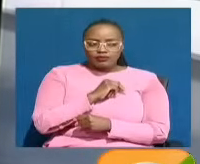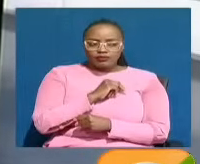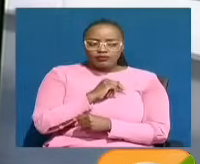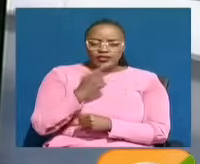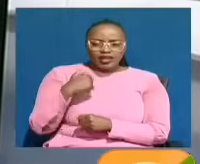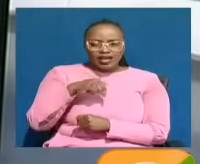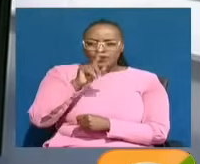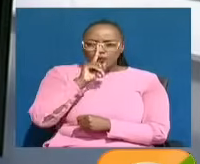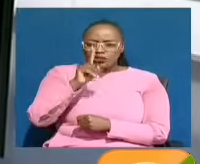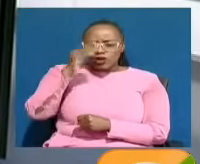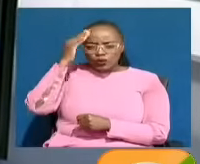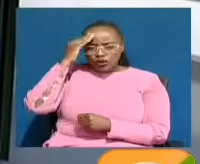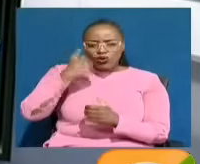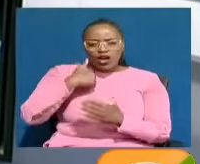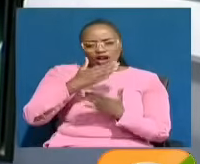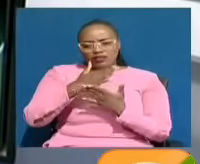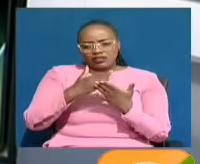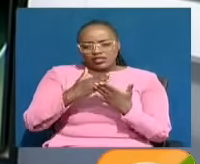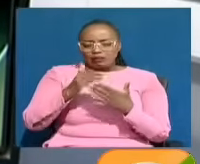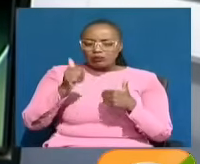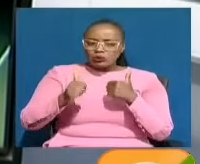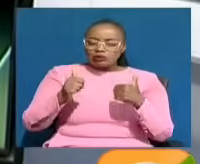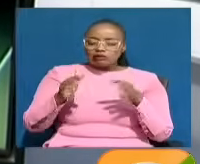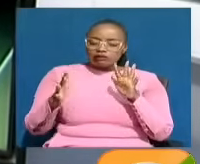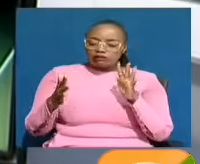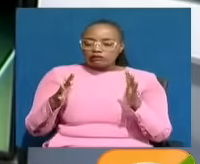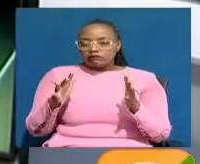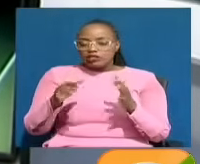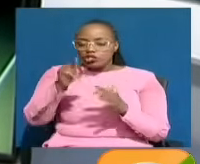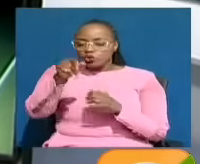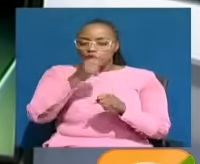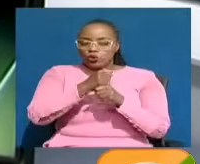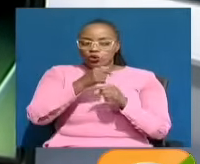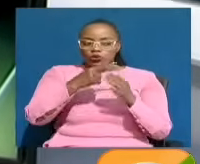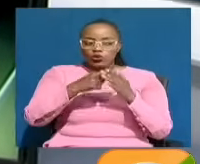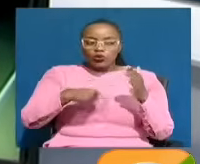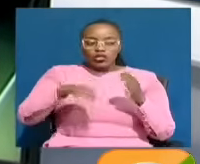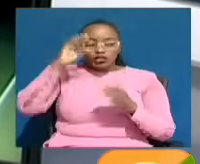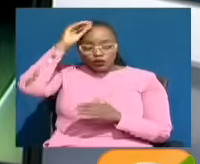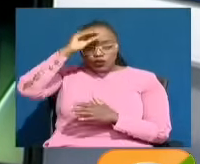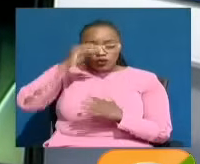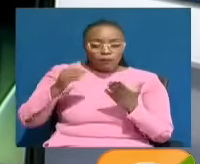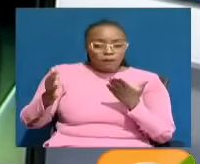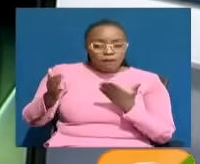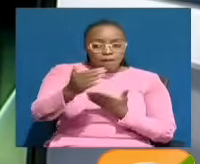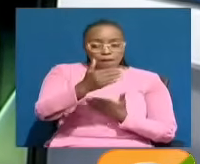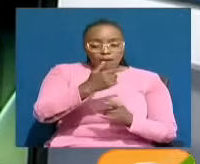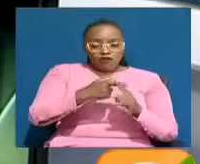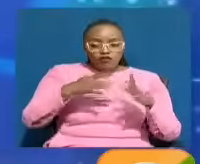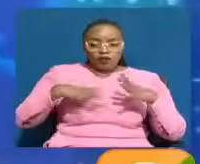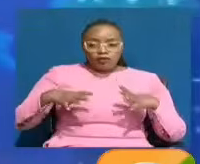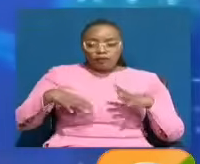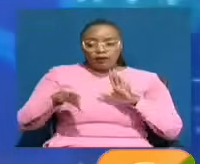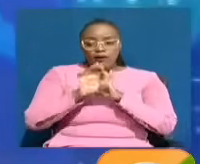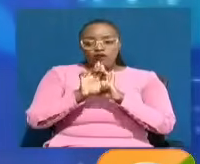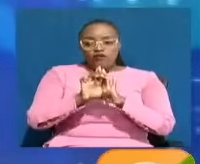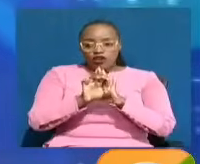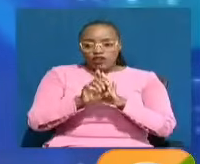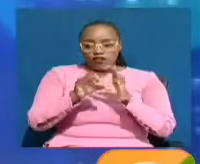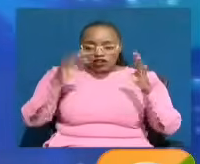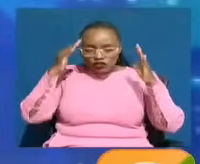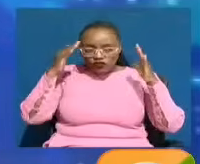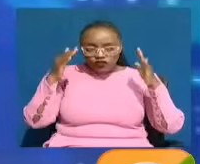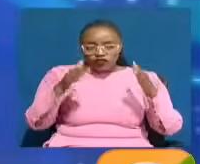We surely know that there are some gaps. I mean, what will you do with the views that you gather from the people? So, for instance, if you're taking a look at